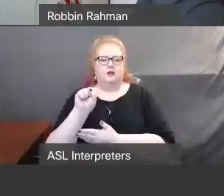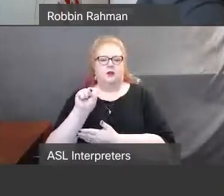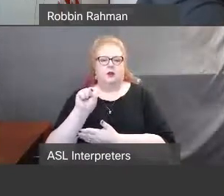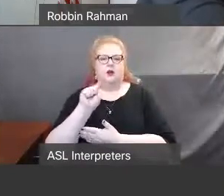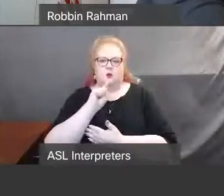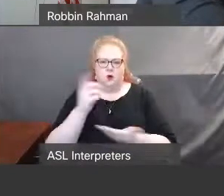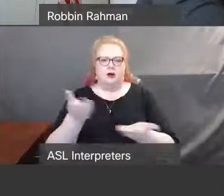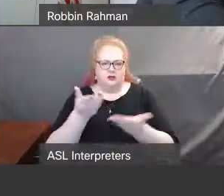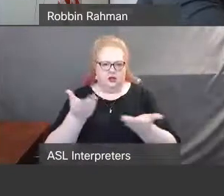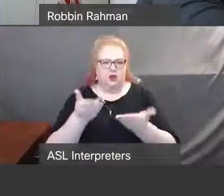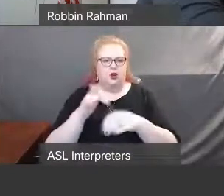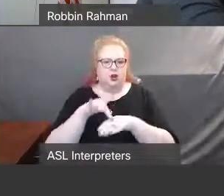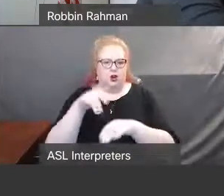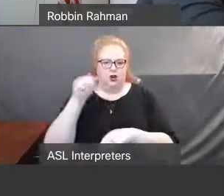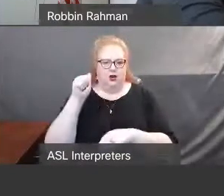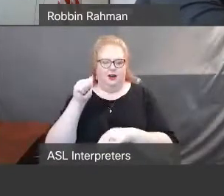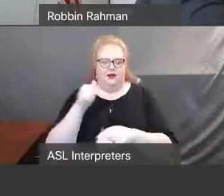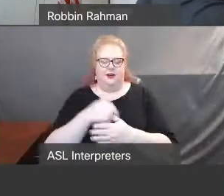on earlier.